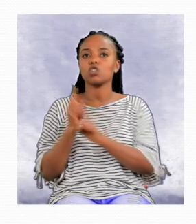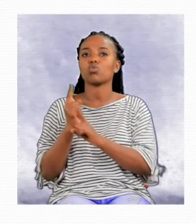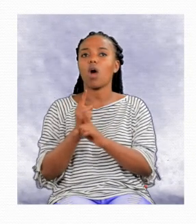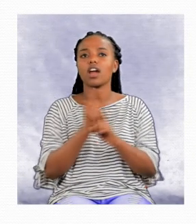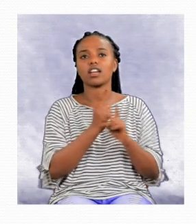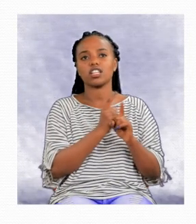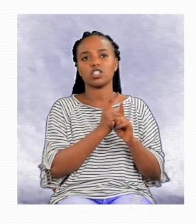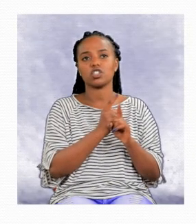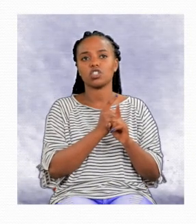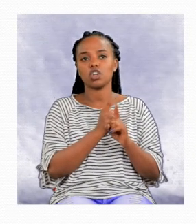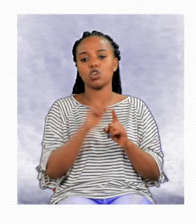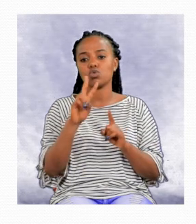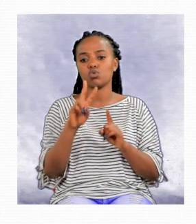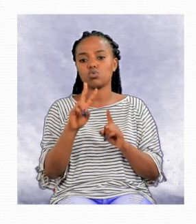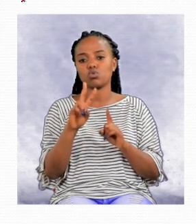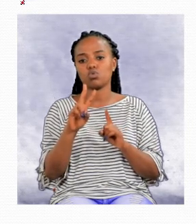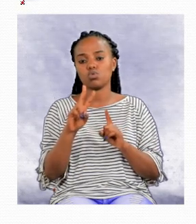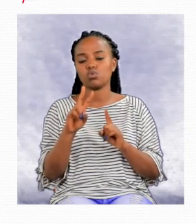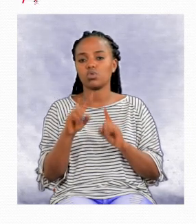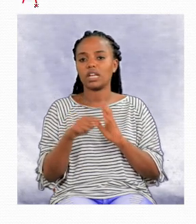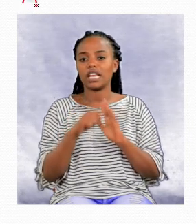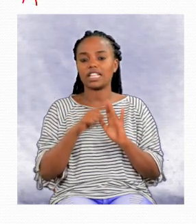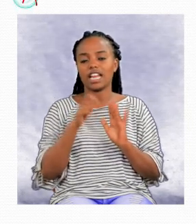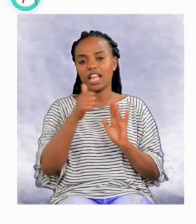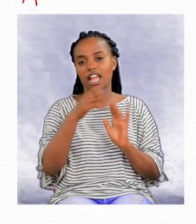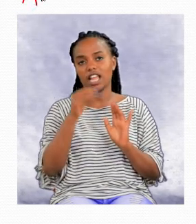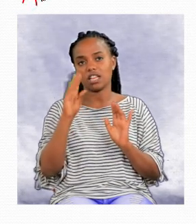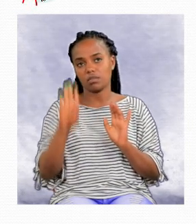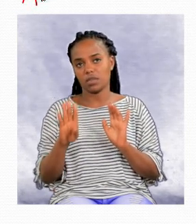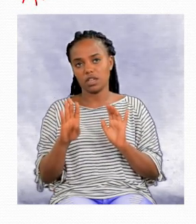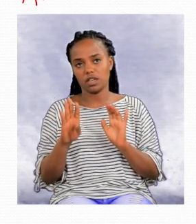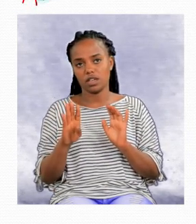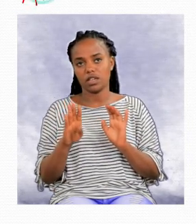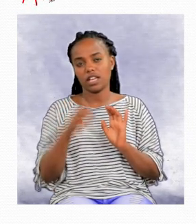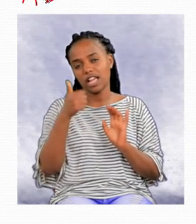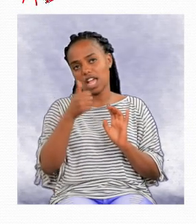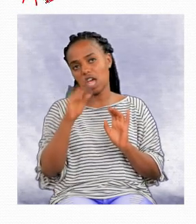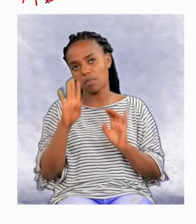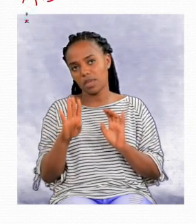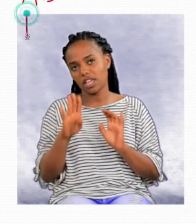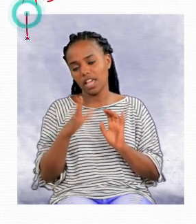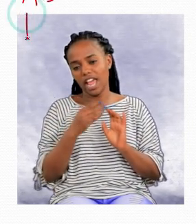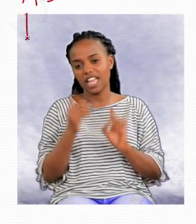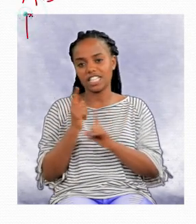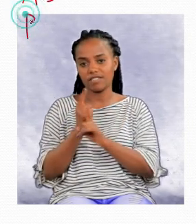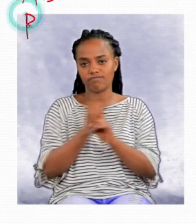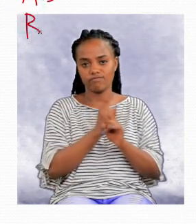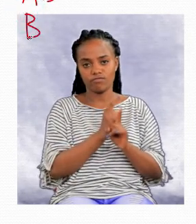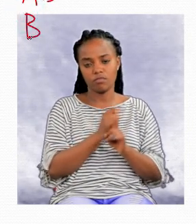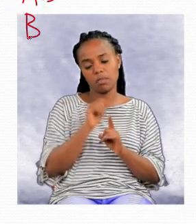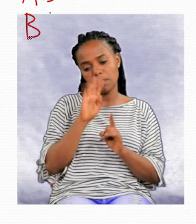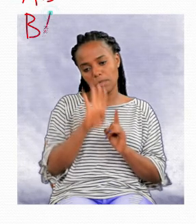arrange letter 2 letters A and B, arranging AB and arranging